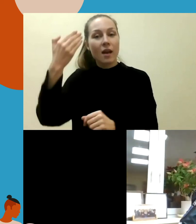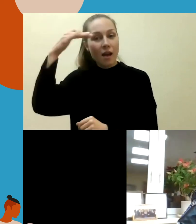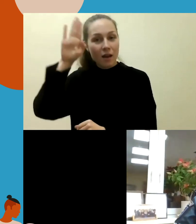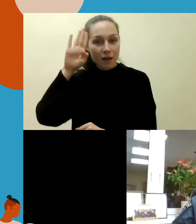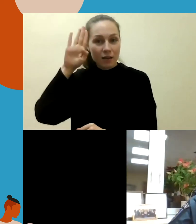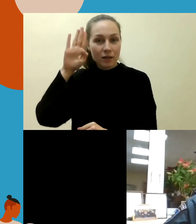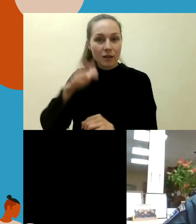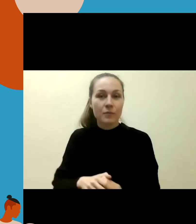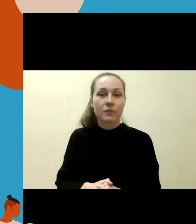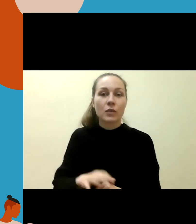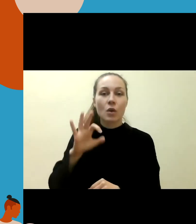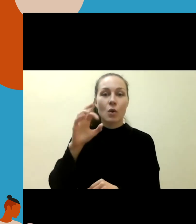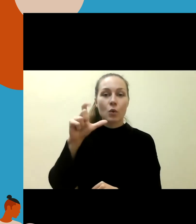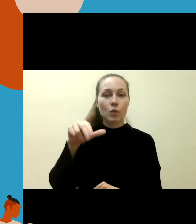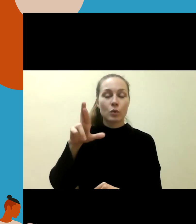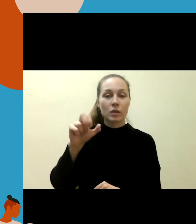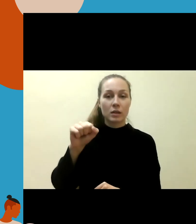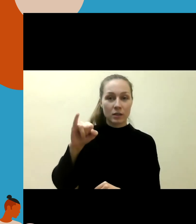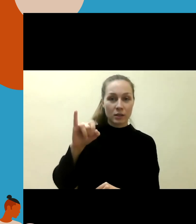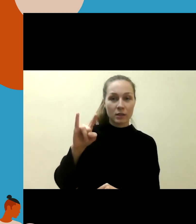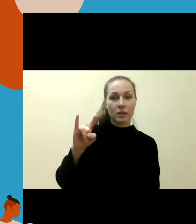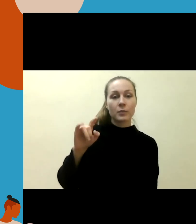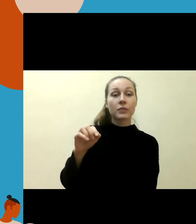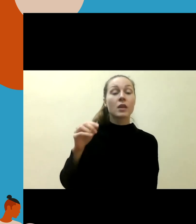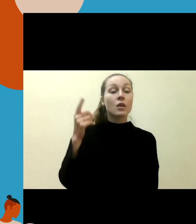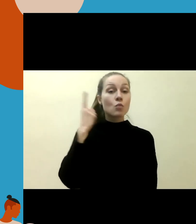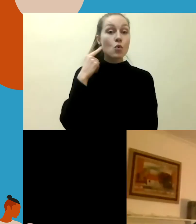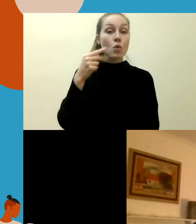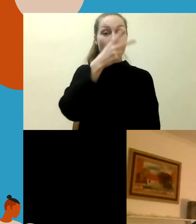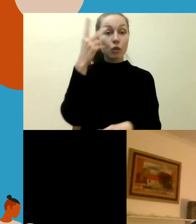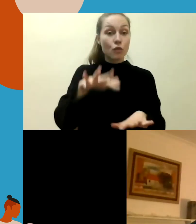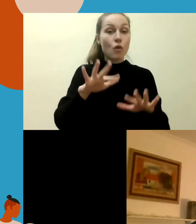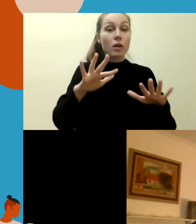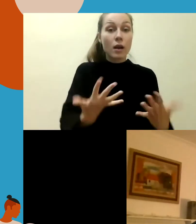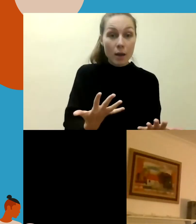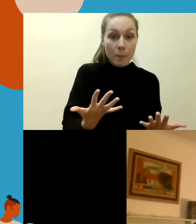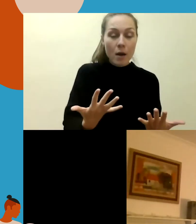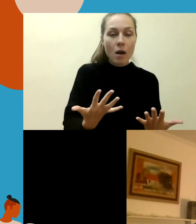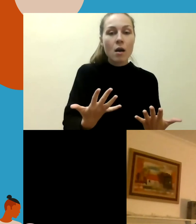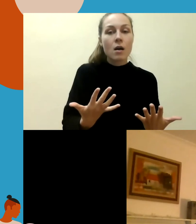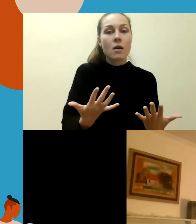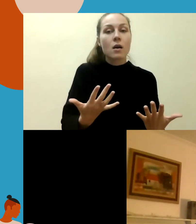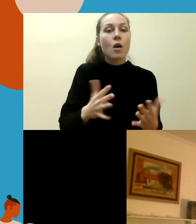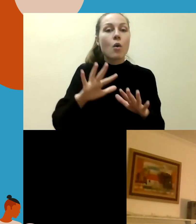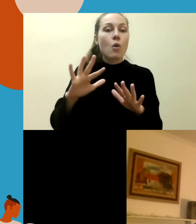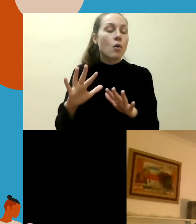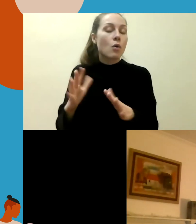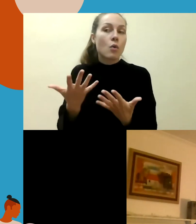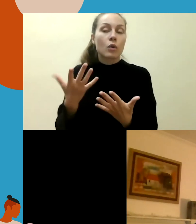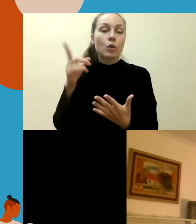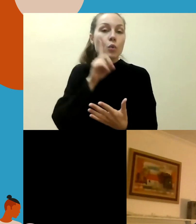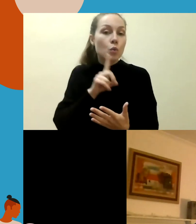now I'd like, well, Mr. Šeinoka, you've already heard of certain things that